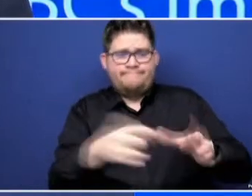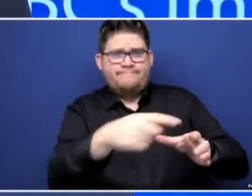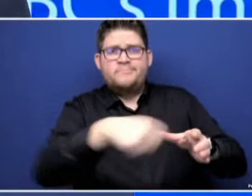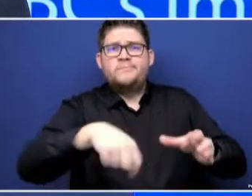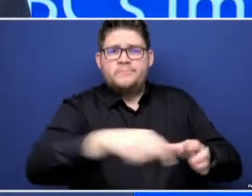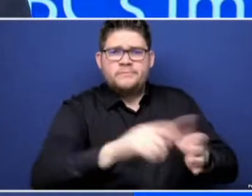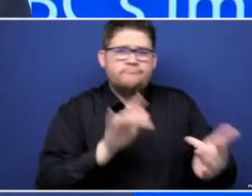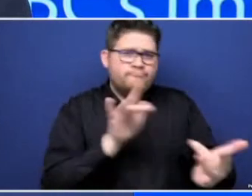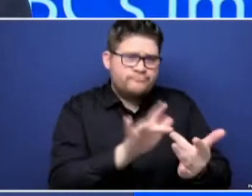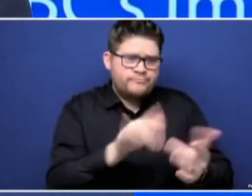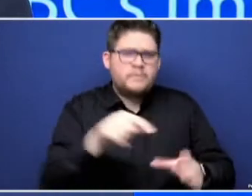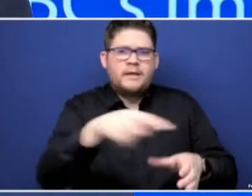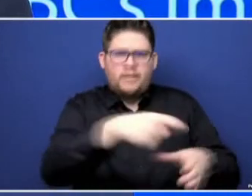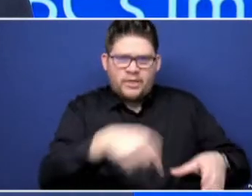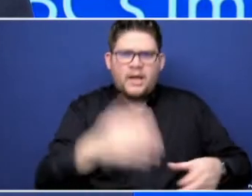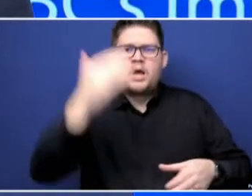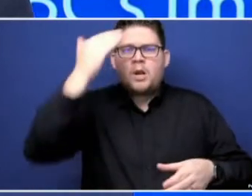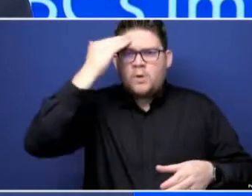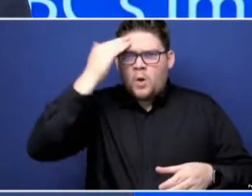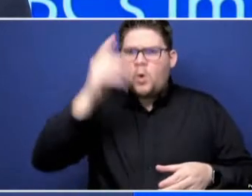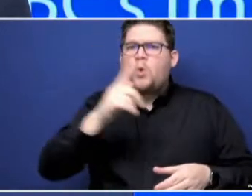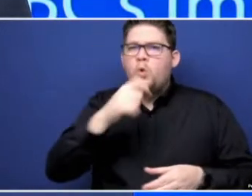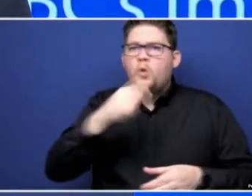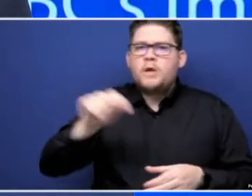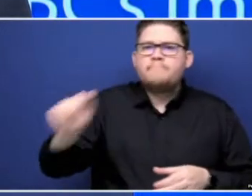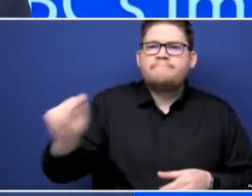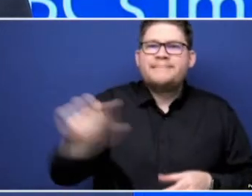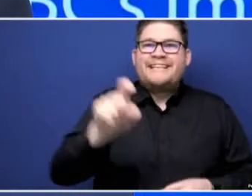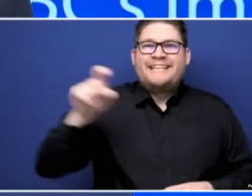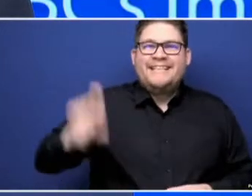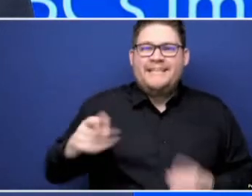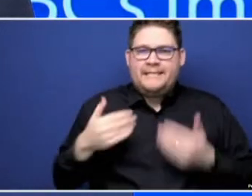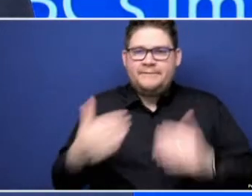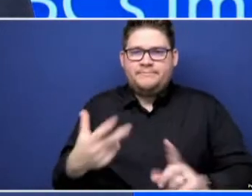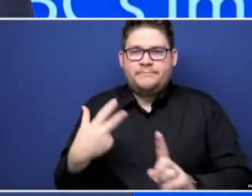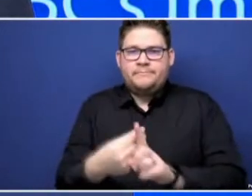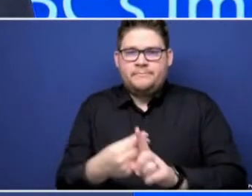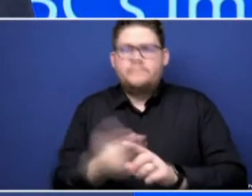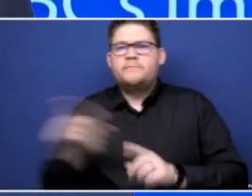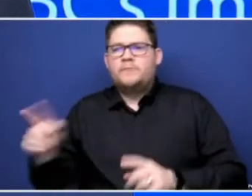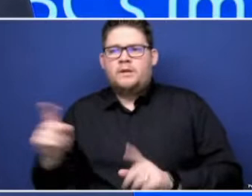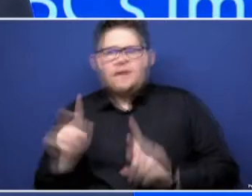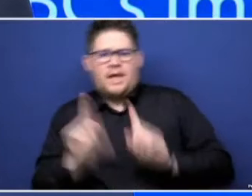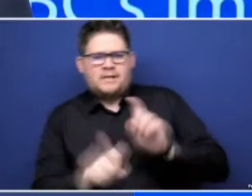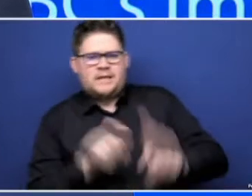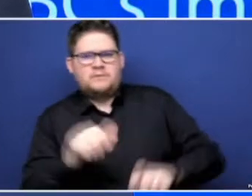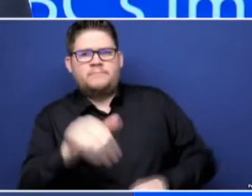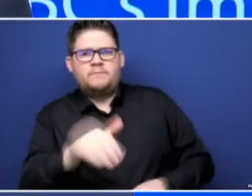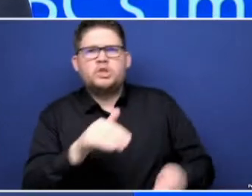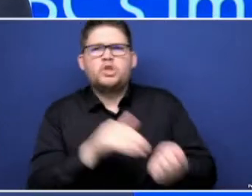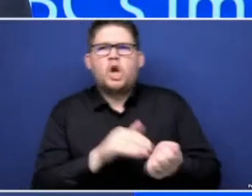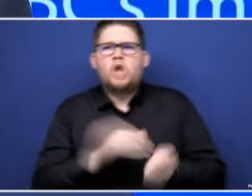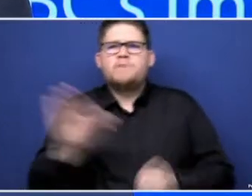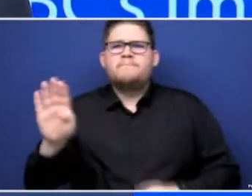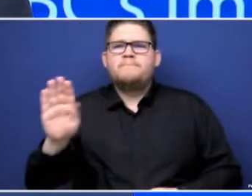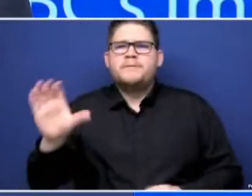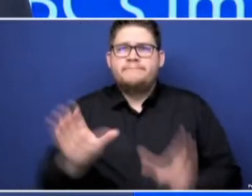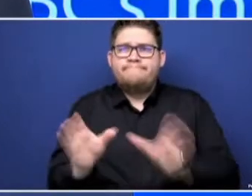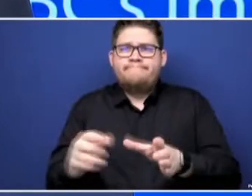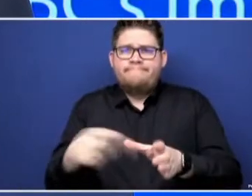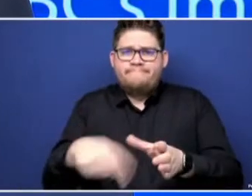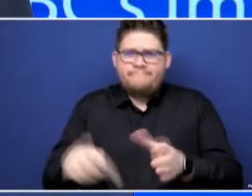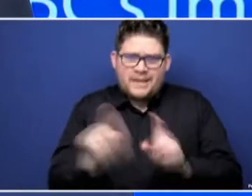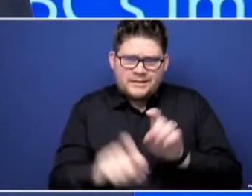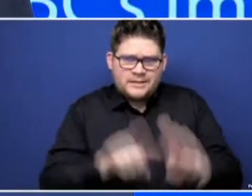all focused on getting the outcomes we all want, which is a return to normal and making sure that we can engage with other people around